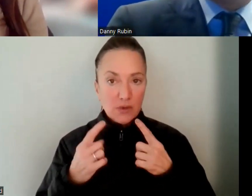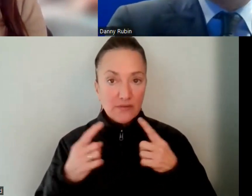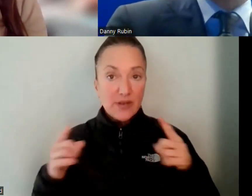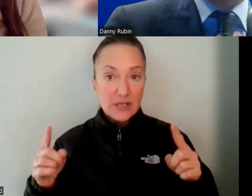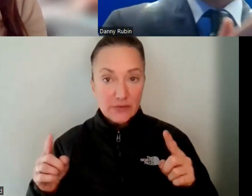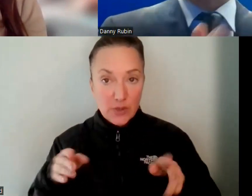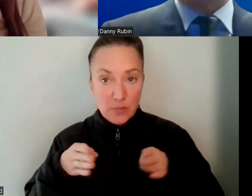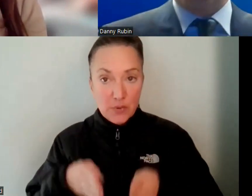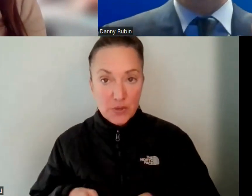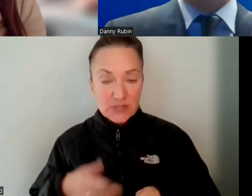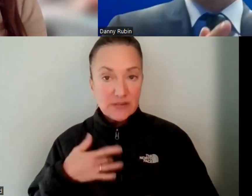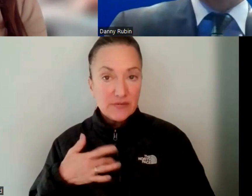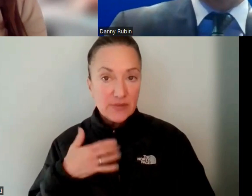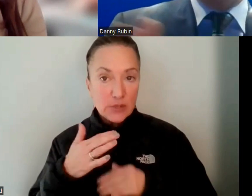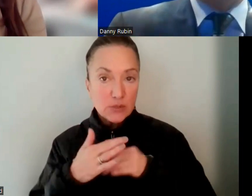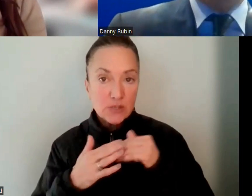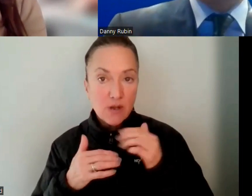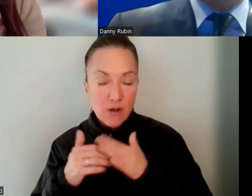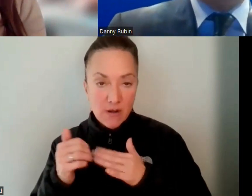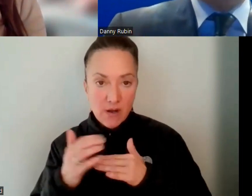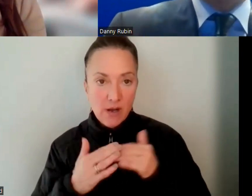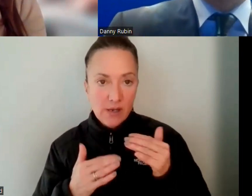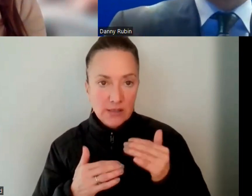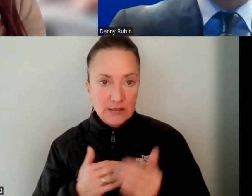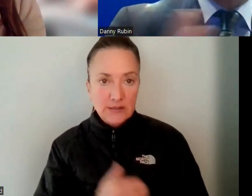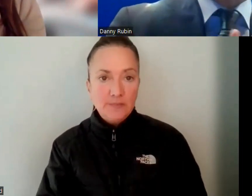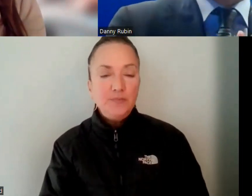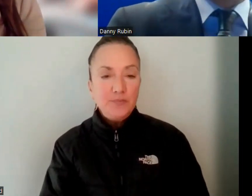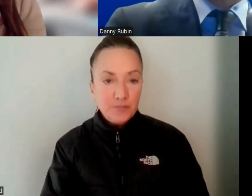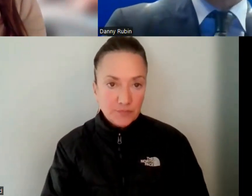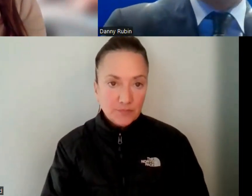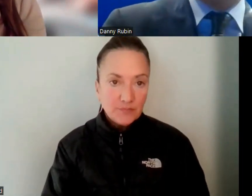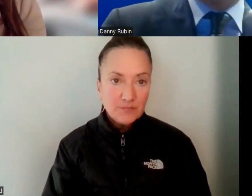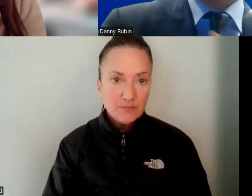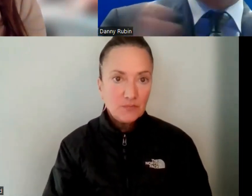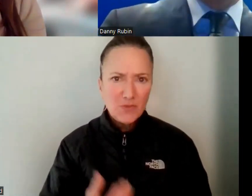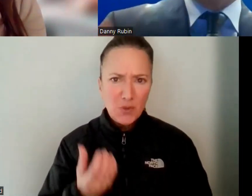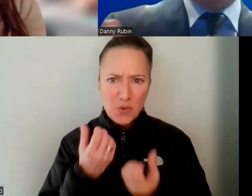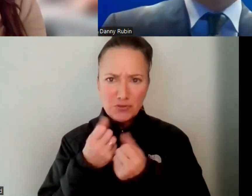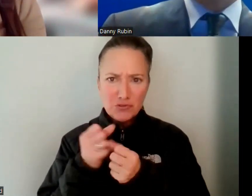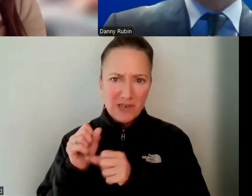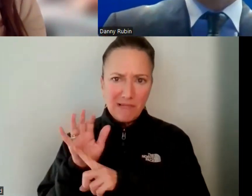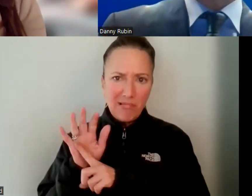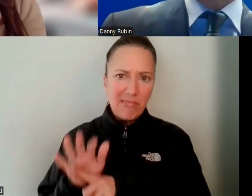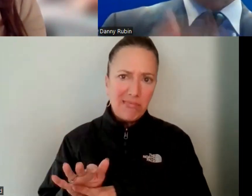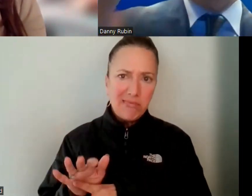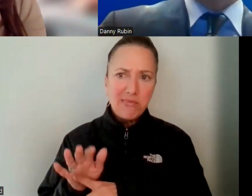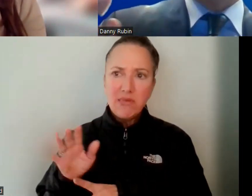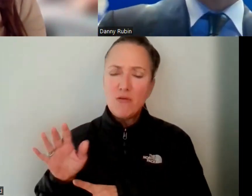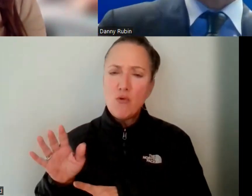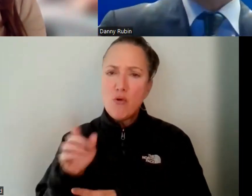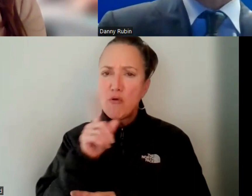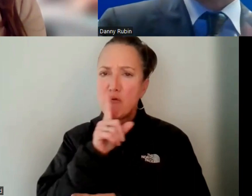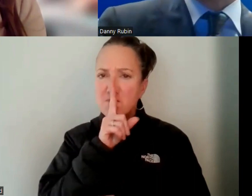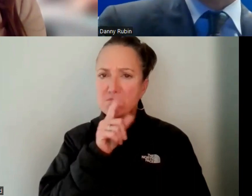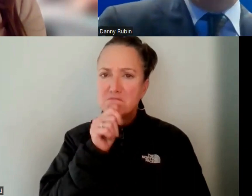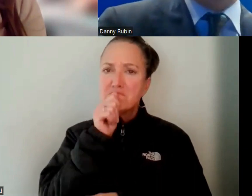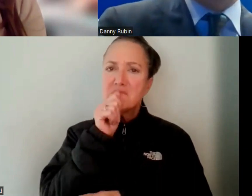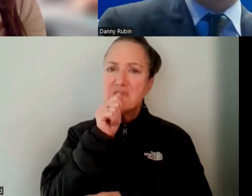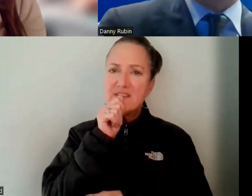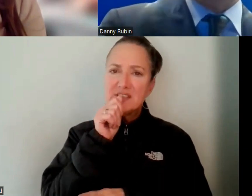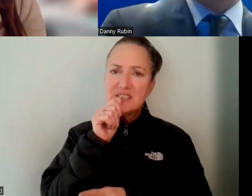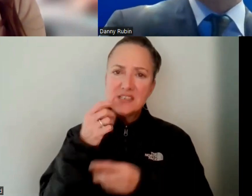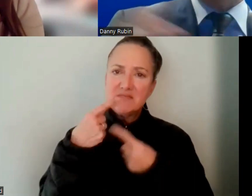comfortable, right? And Yeah. you had to learn how to make them feel Mhm. comfortable. You weren't trying to offend them, but you had to learn, you had to make the